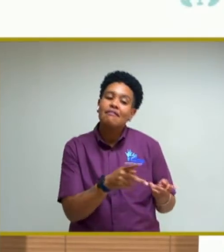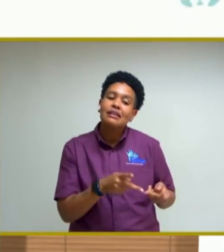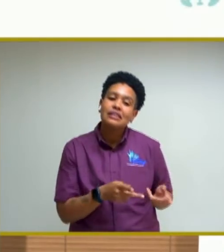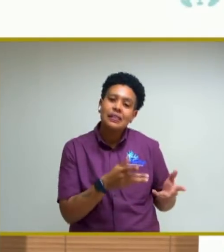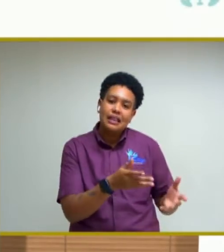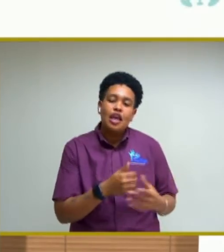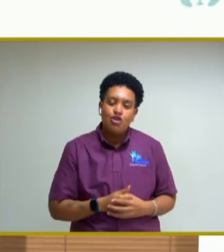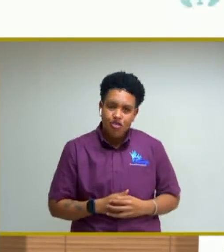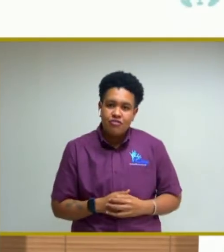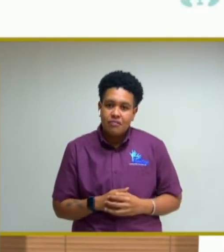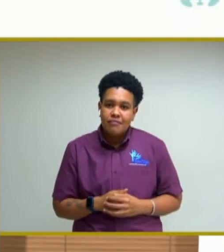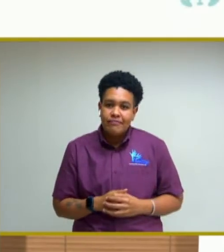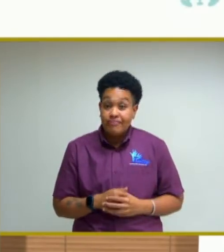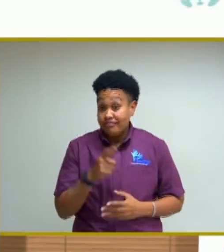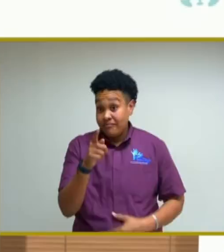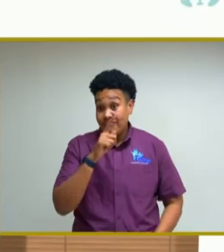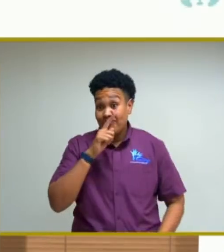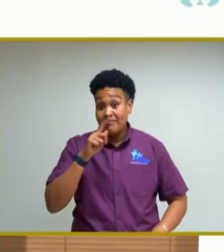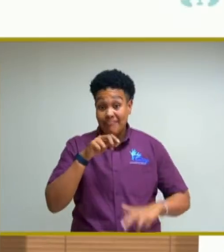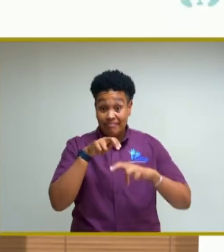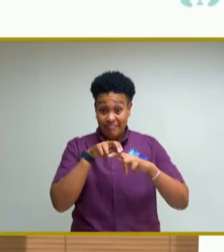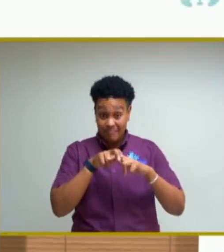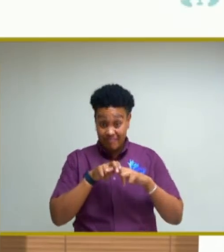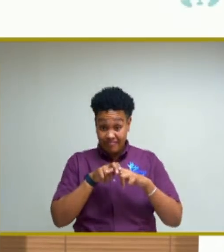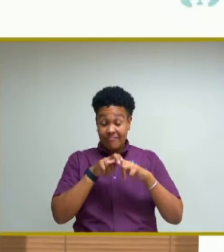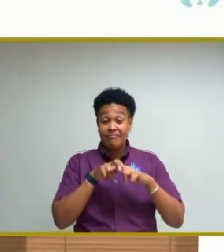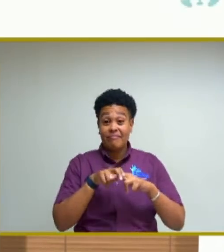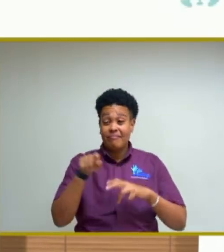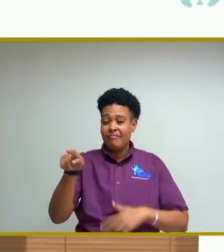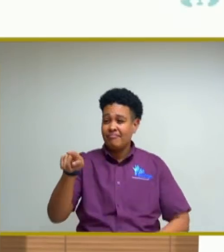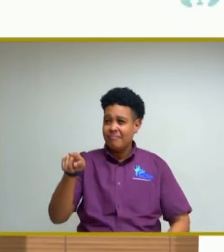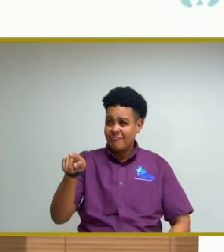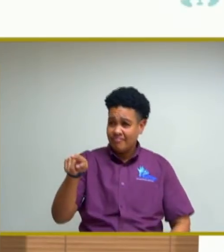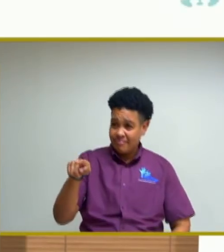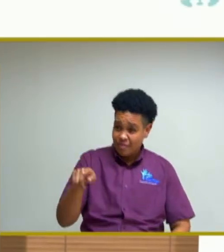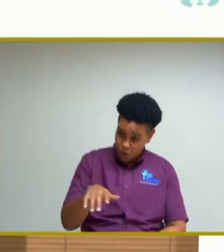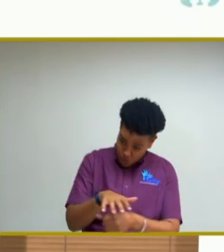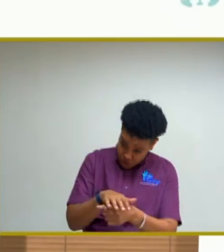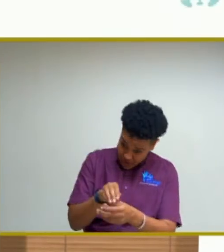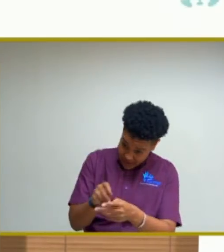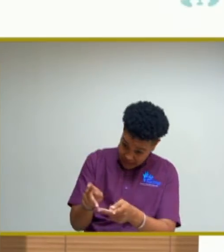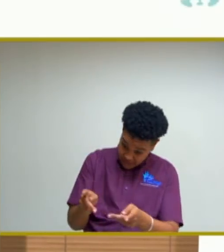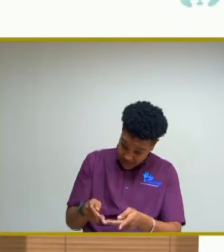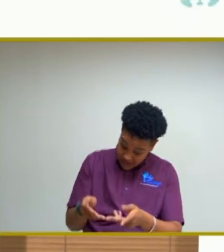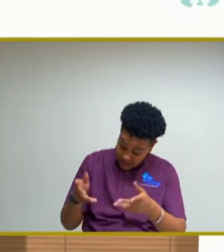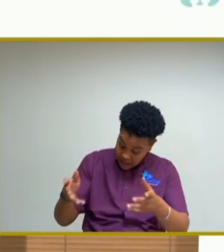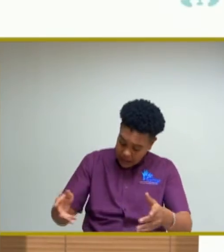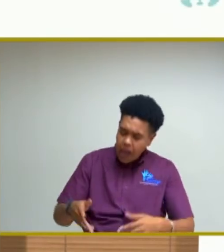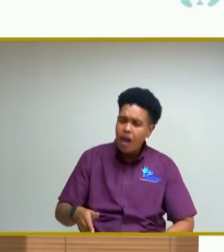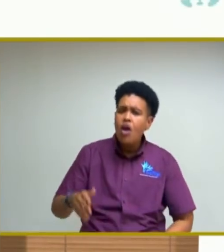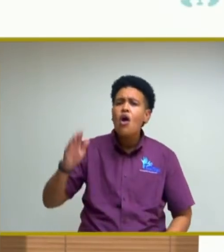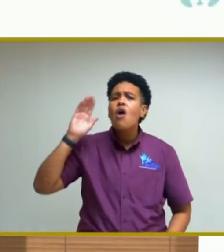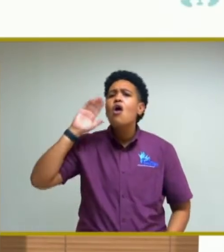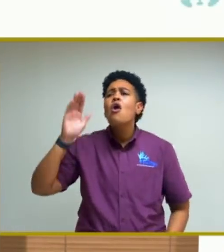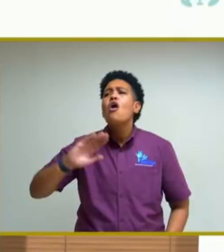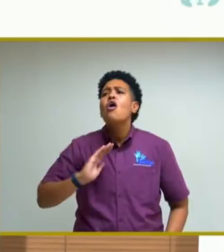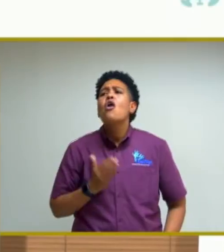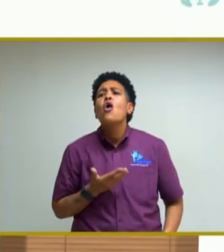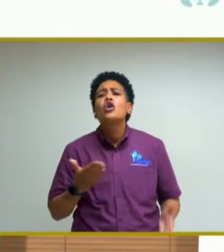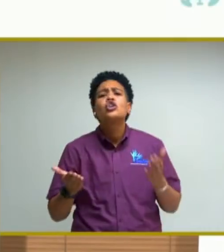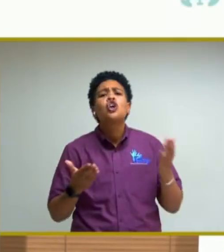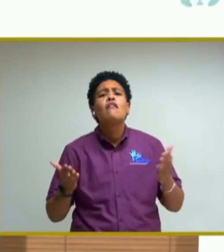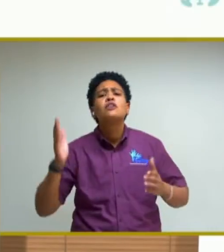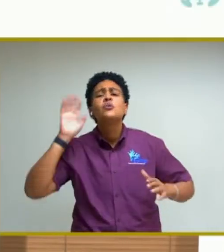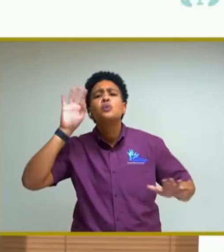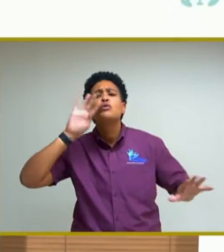facility. Once you sit at a point in the facility, all of our services will